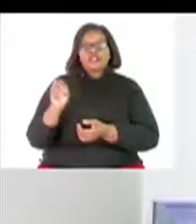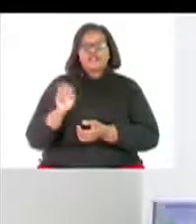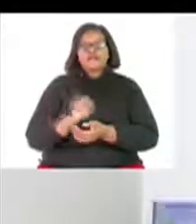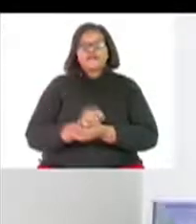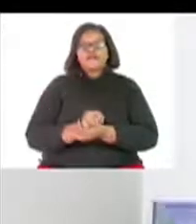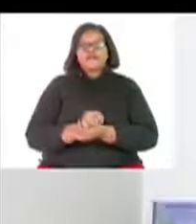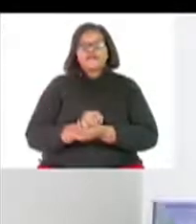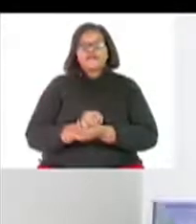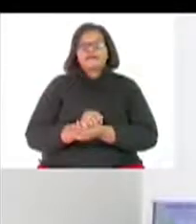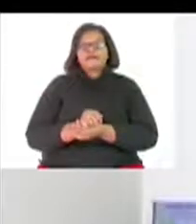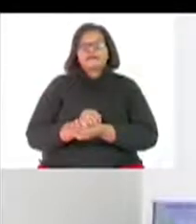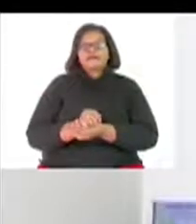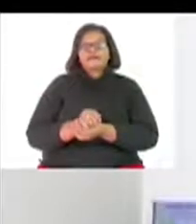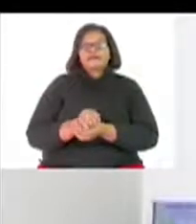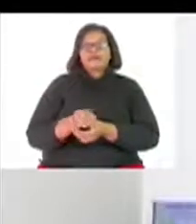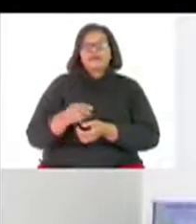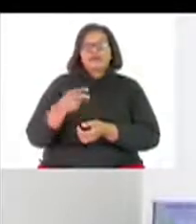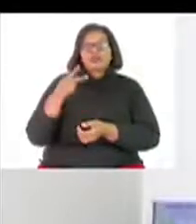20,